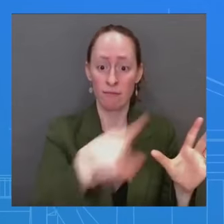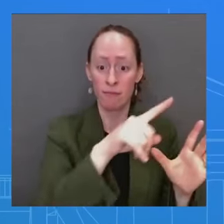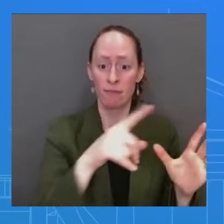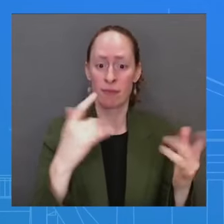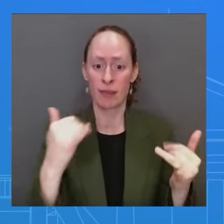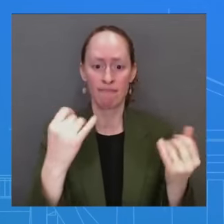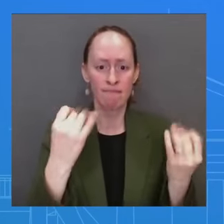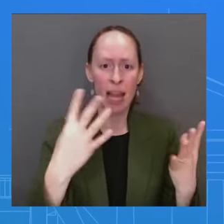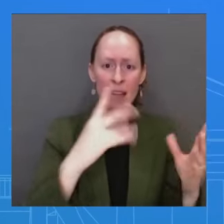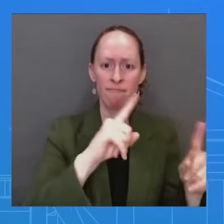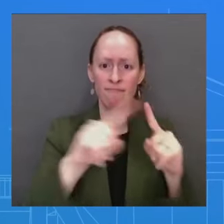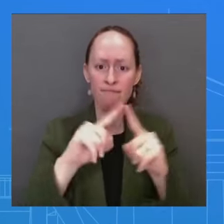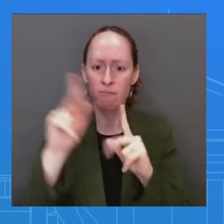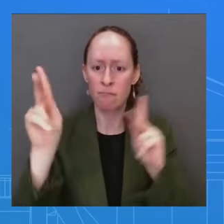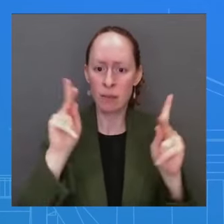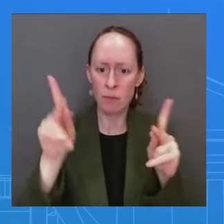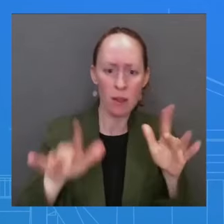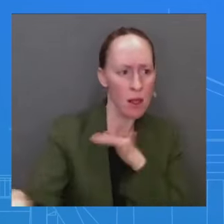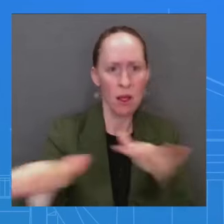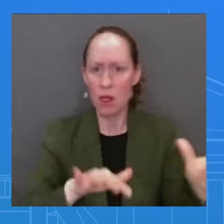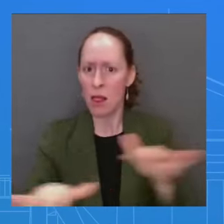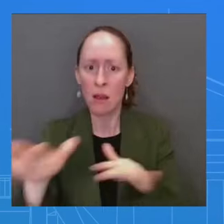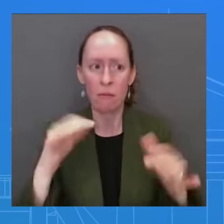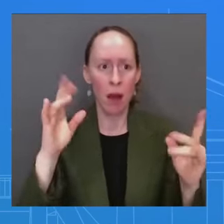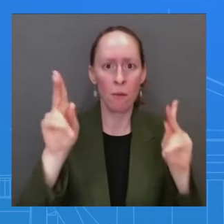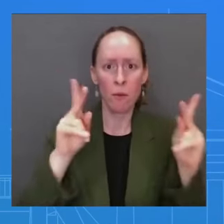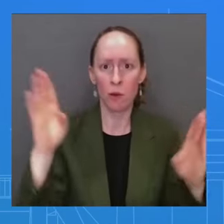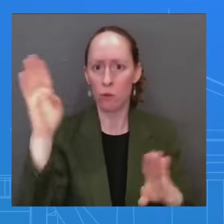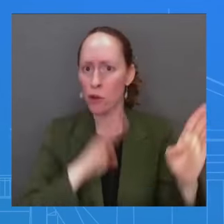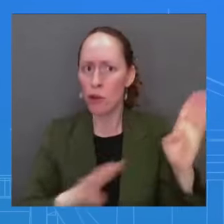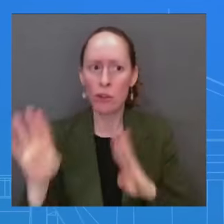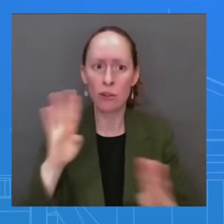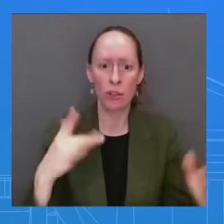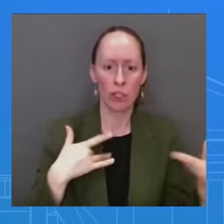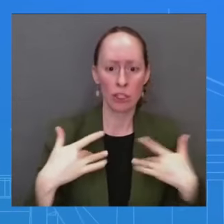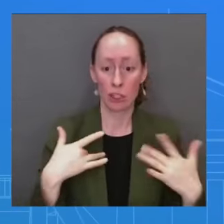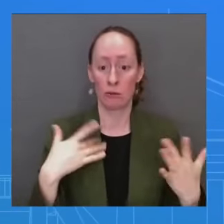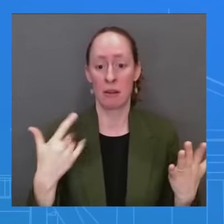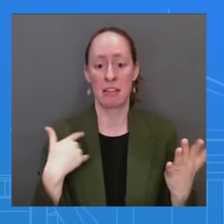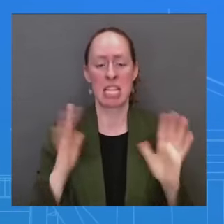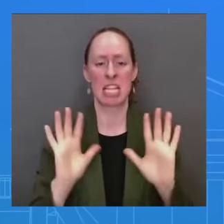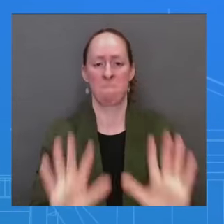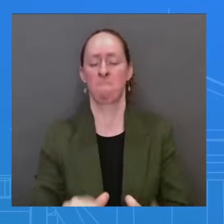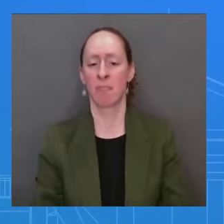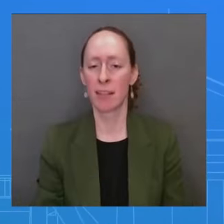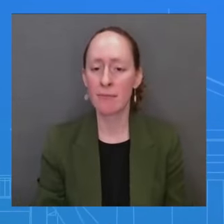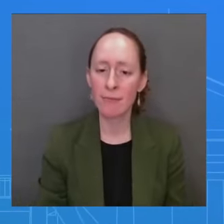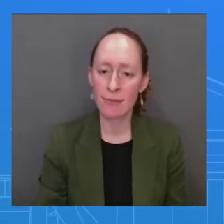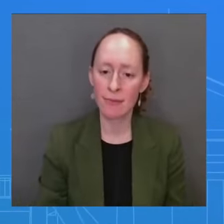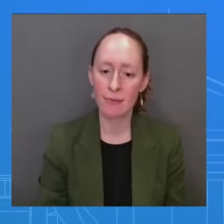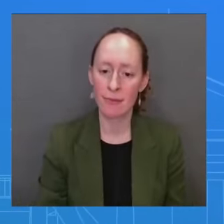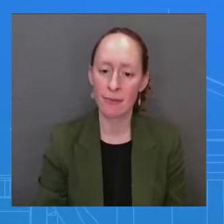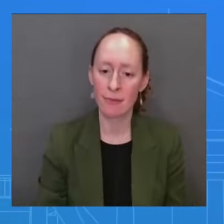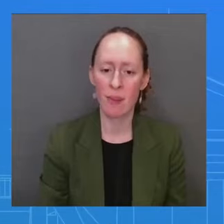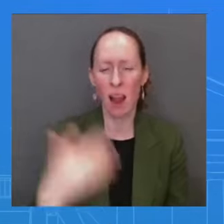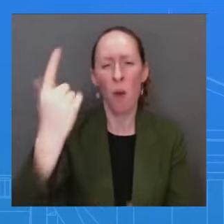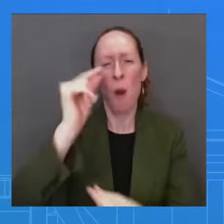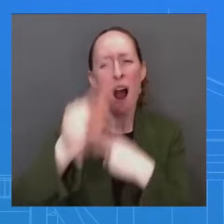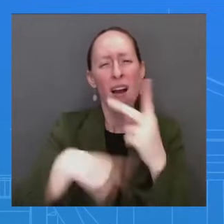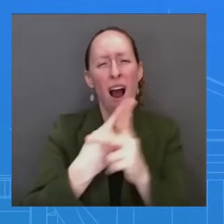this violence has occurred, and I think I'll just leave it at that. What kind of support are you providing to them, or were you willing to provide? We haven't had